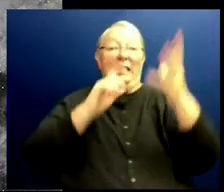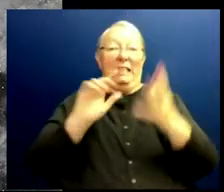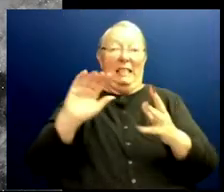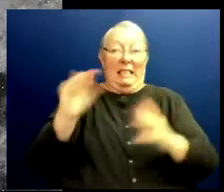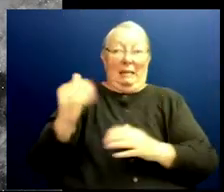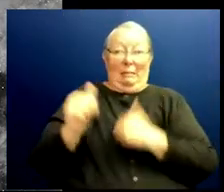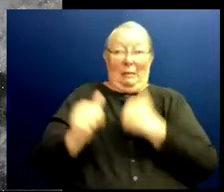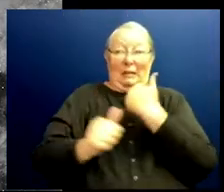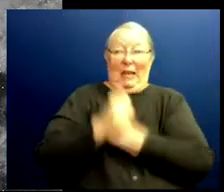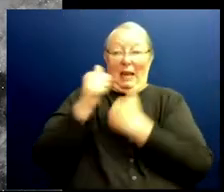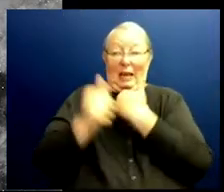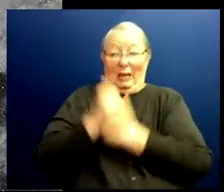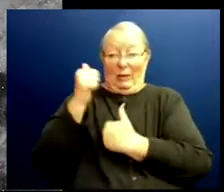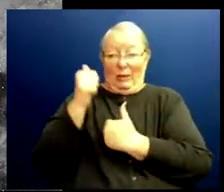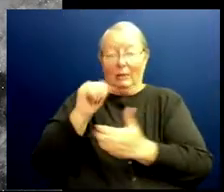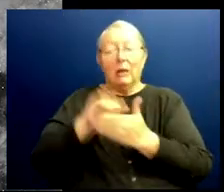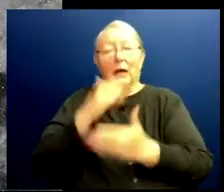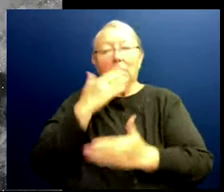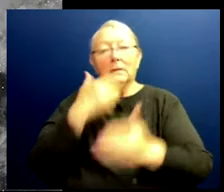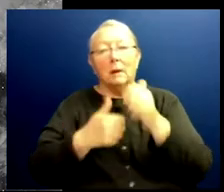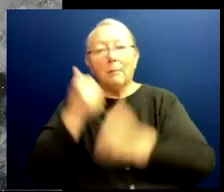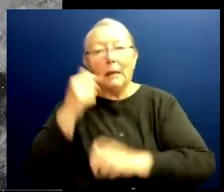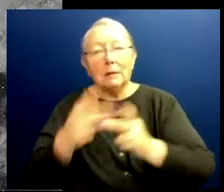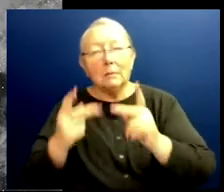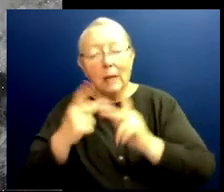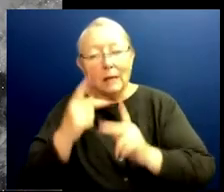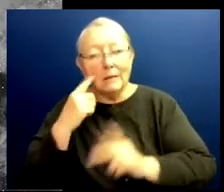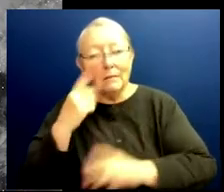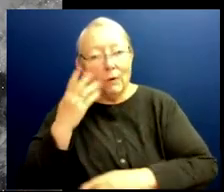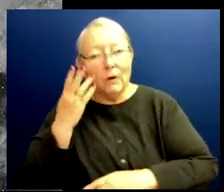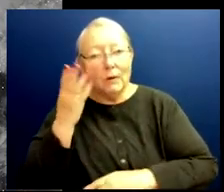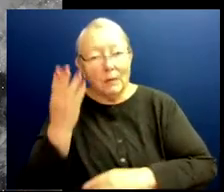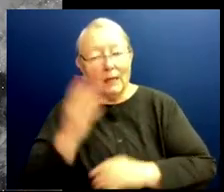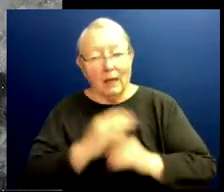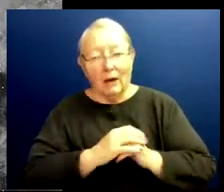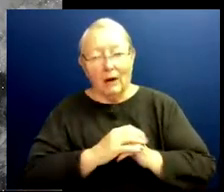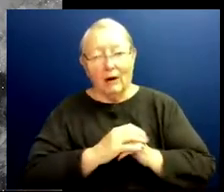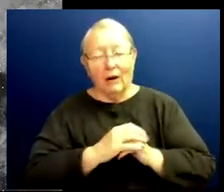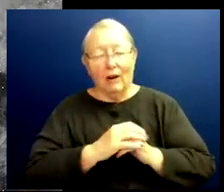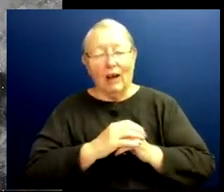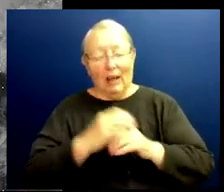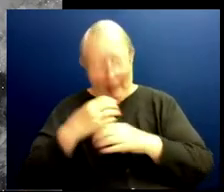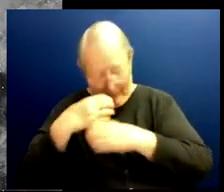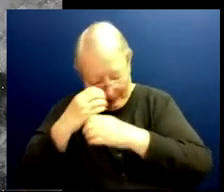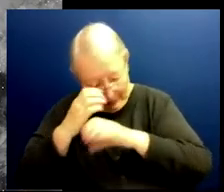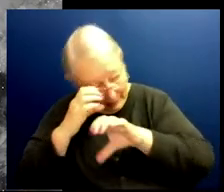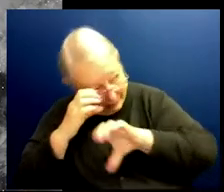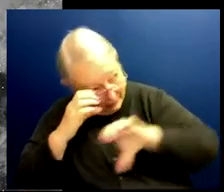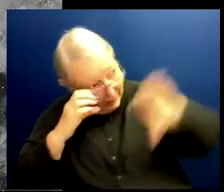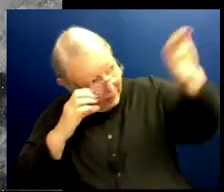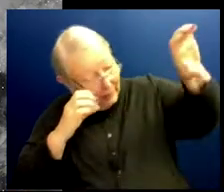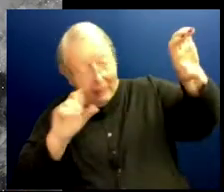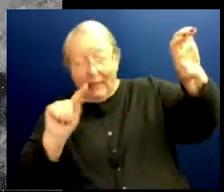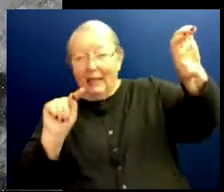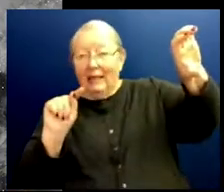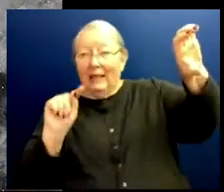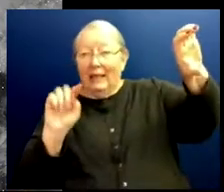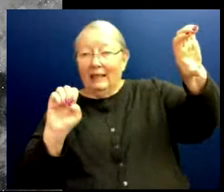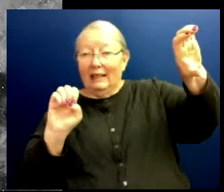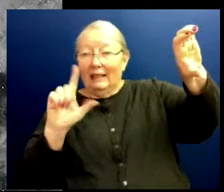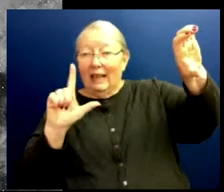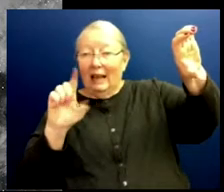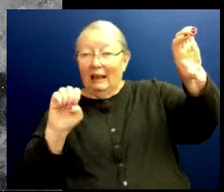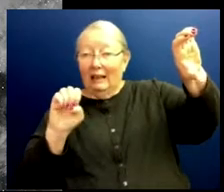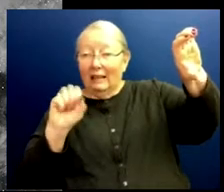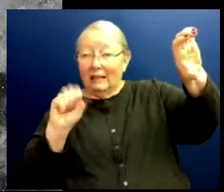a telescope to be. Astronomers have always wanted to put a telescope up there ever since it became possible to think of doing